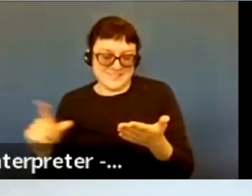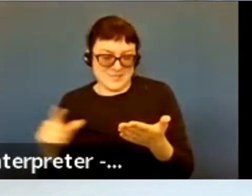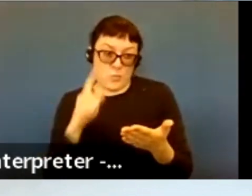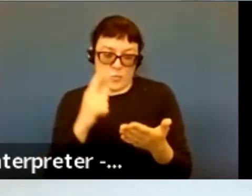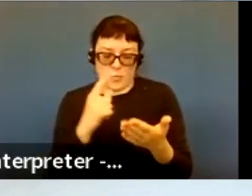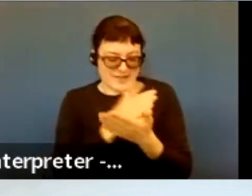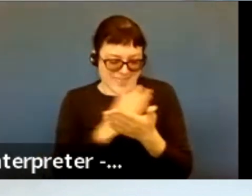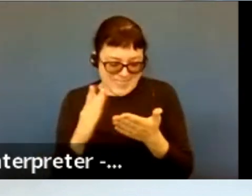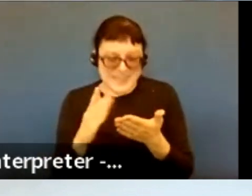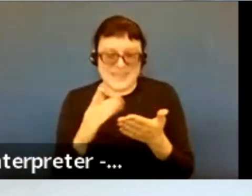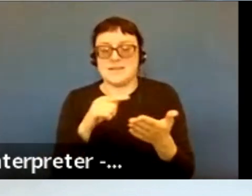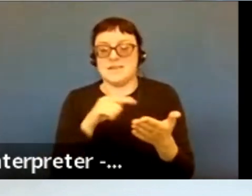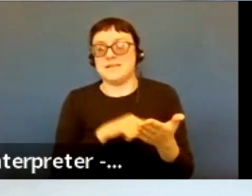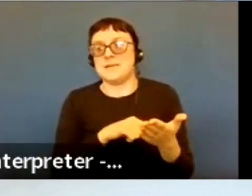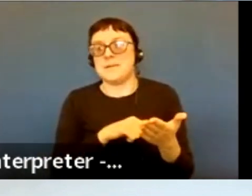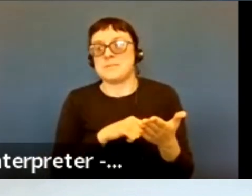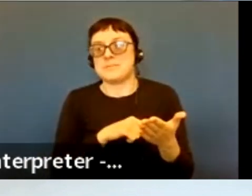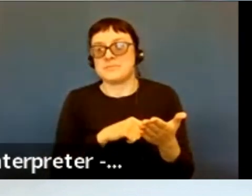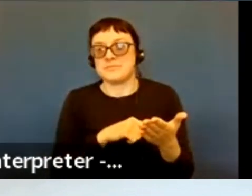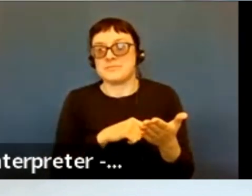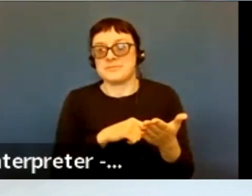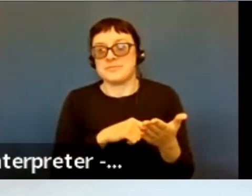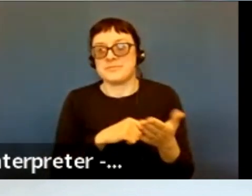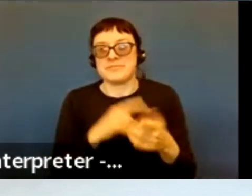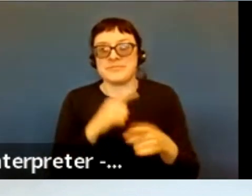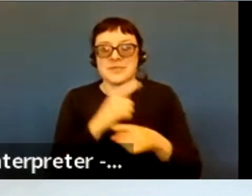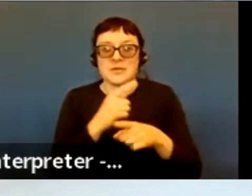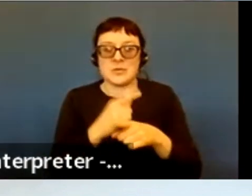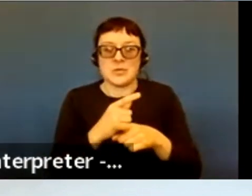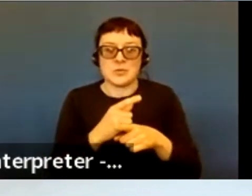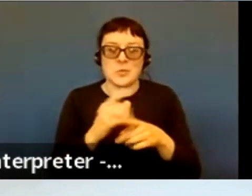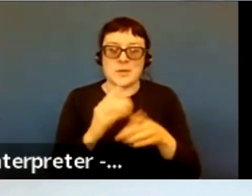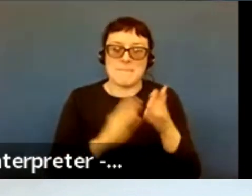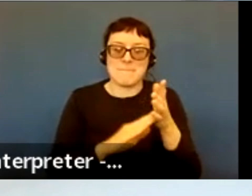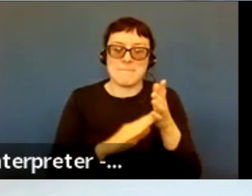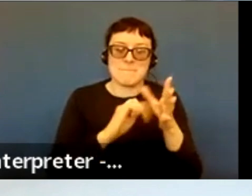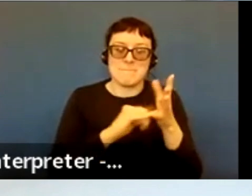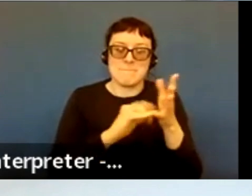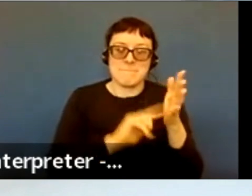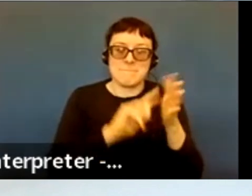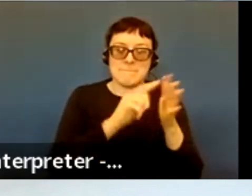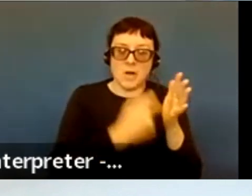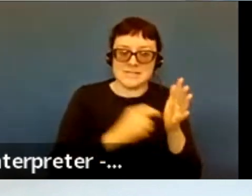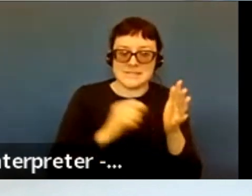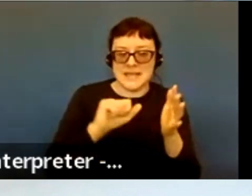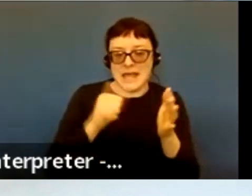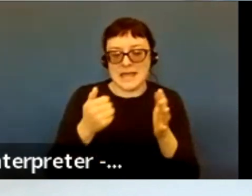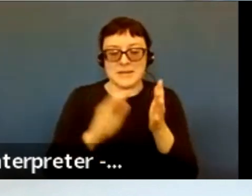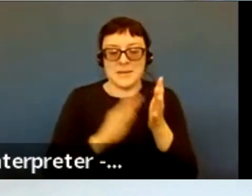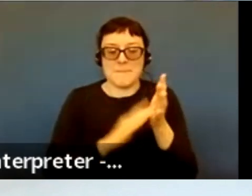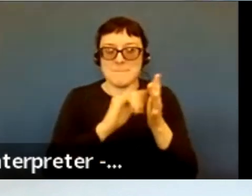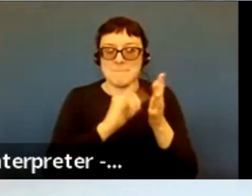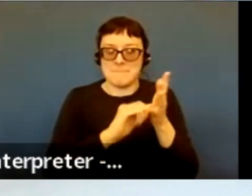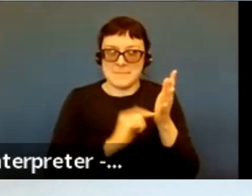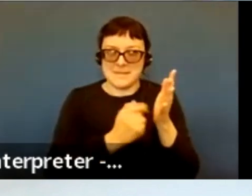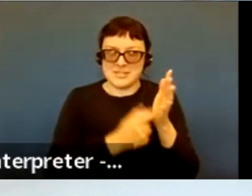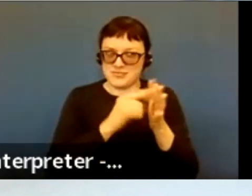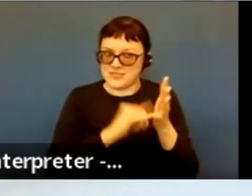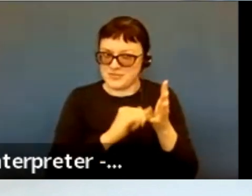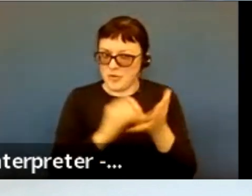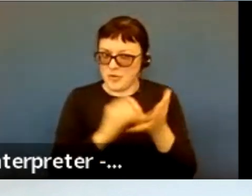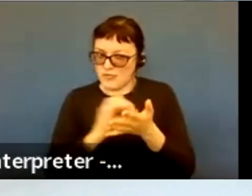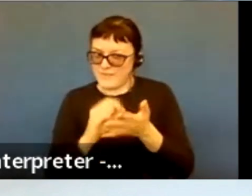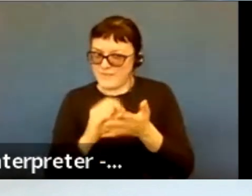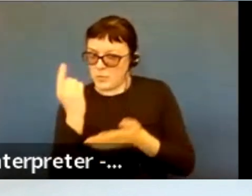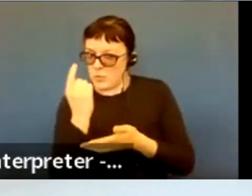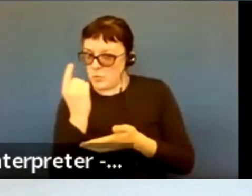very clear one where it's the one about the master mistress. I mean, you know, who was he writing